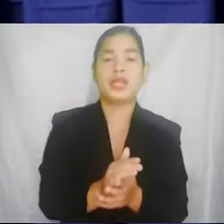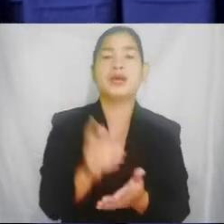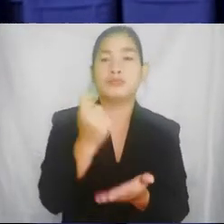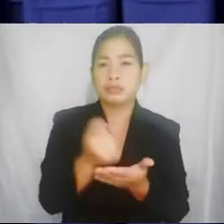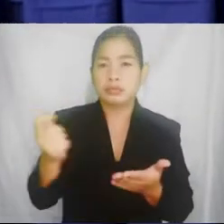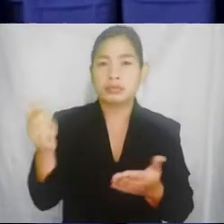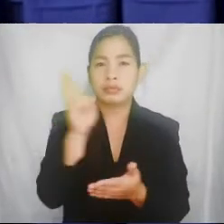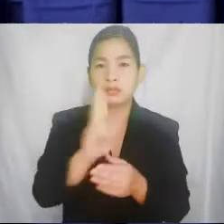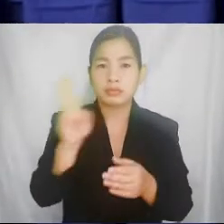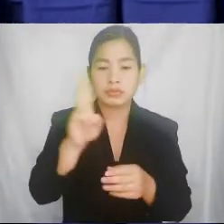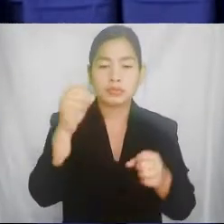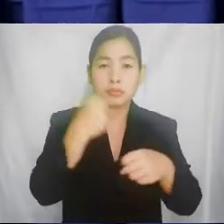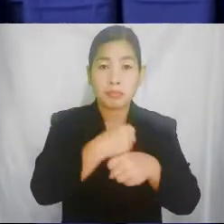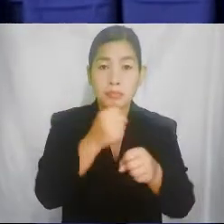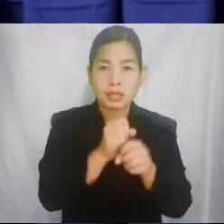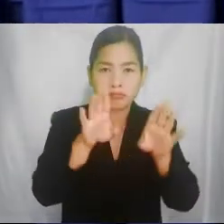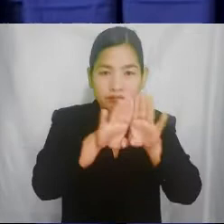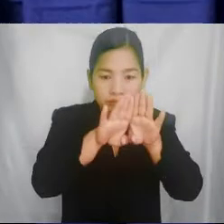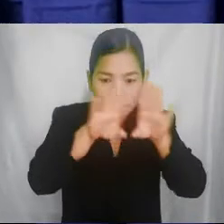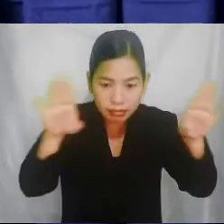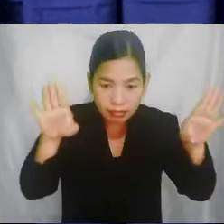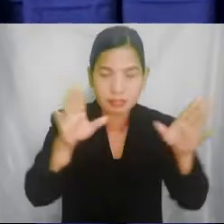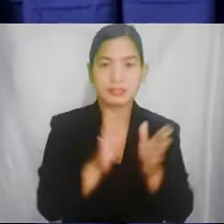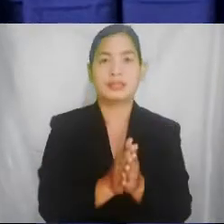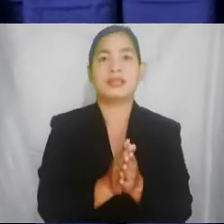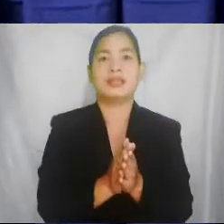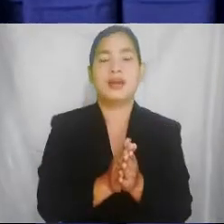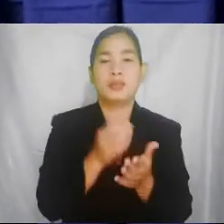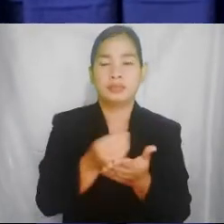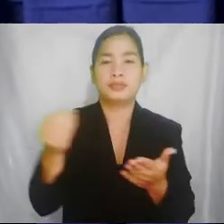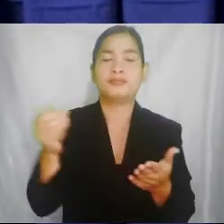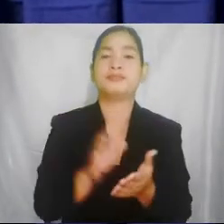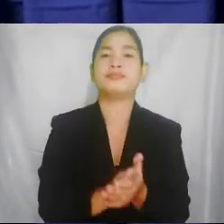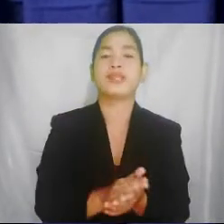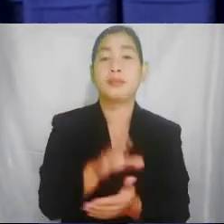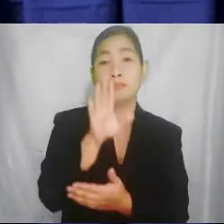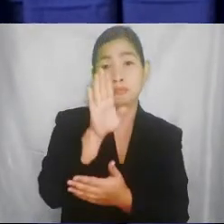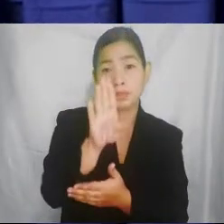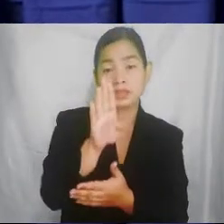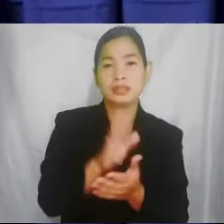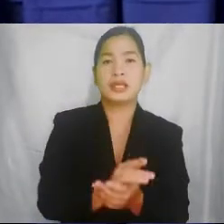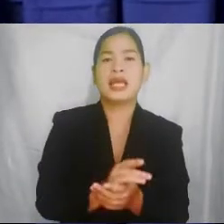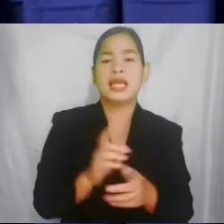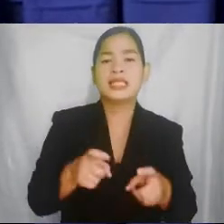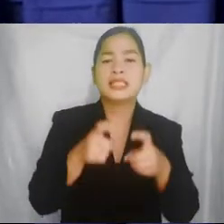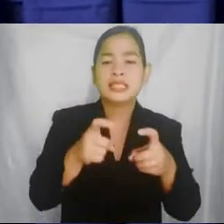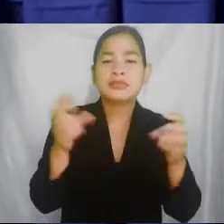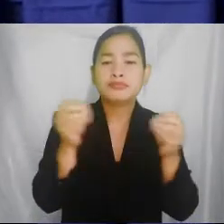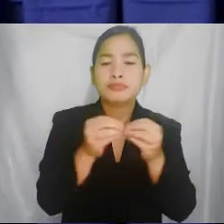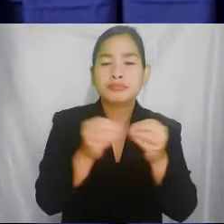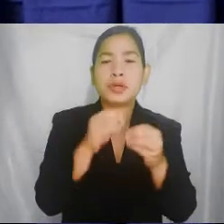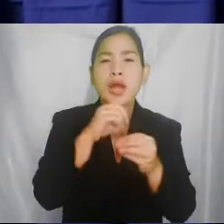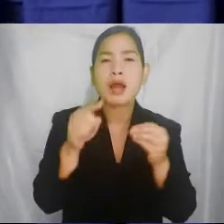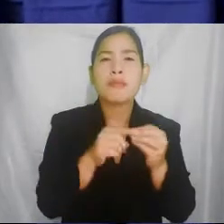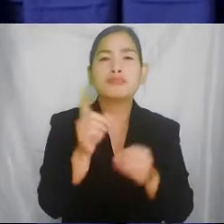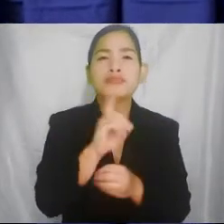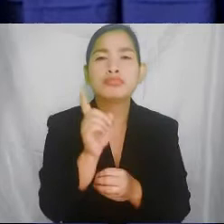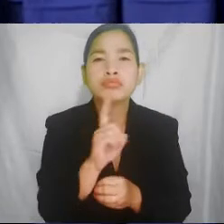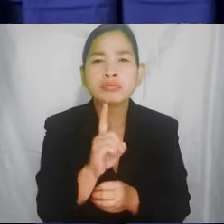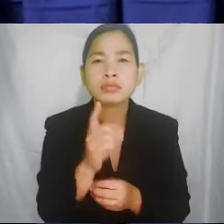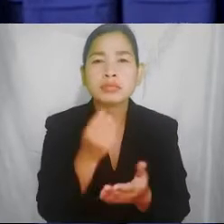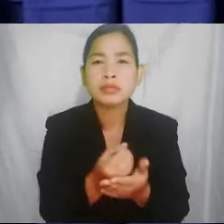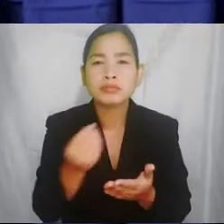of a specimen. B. It gives us more details about an object being studied.